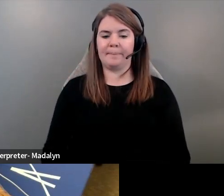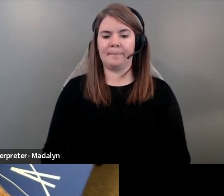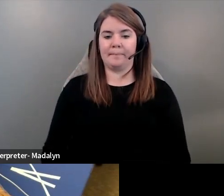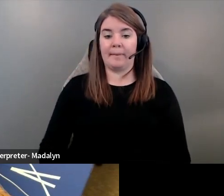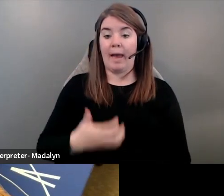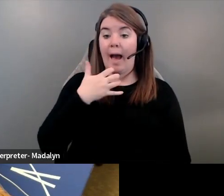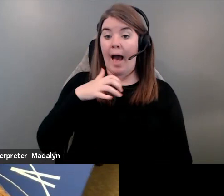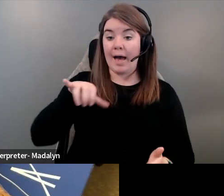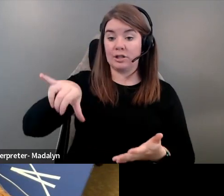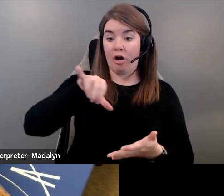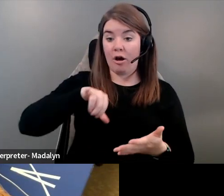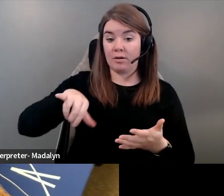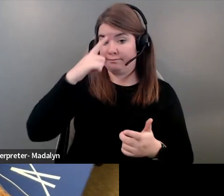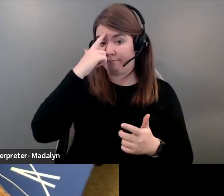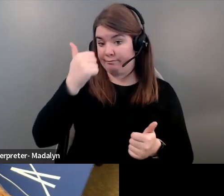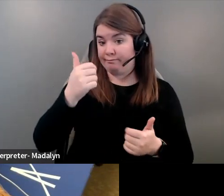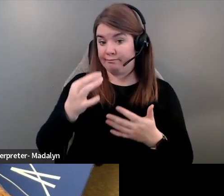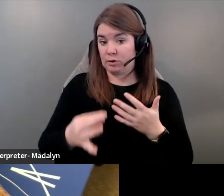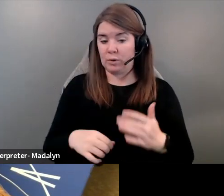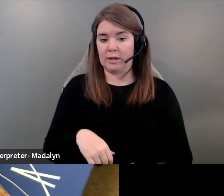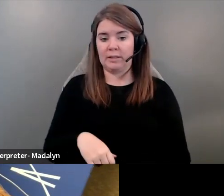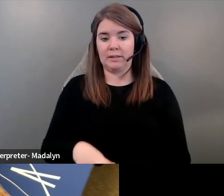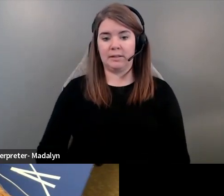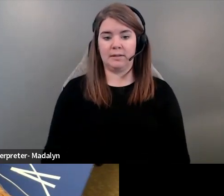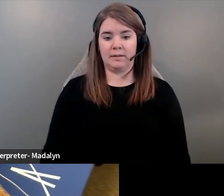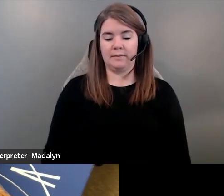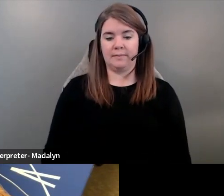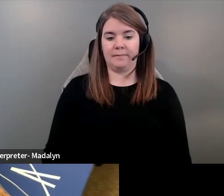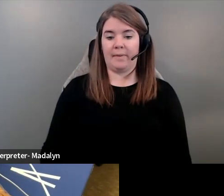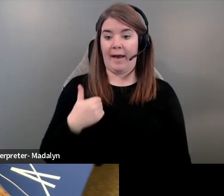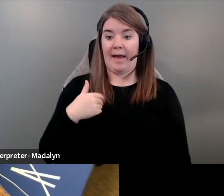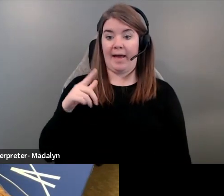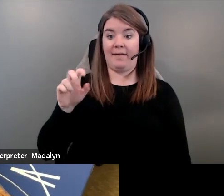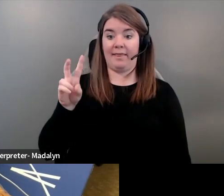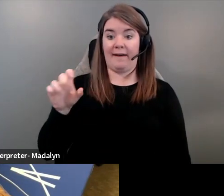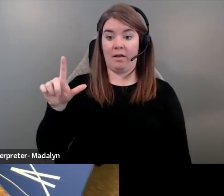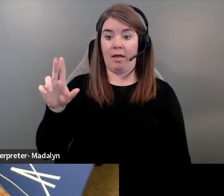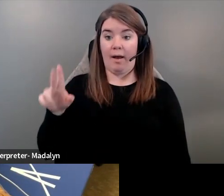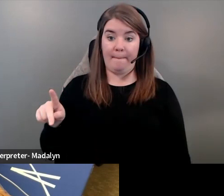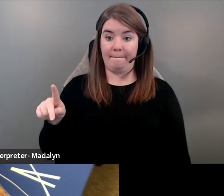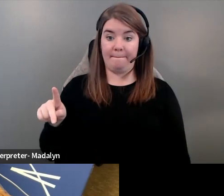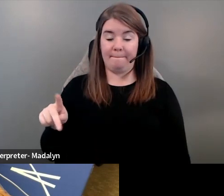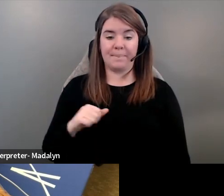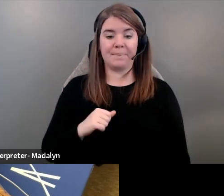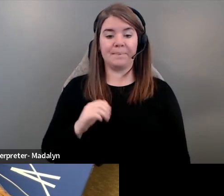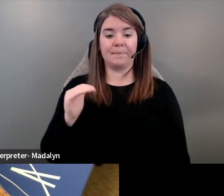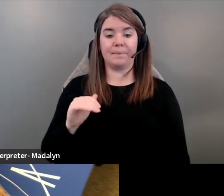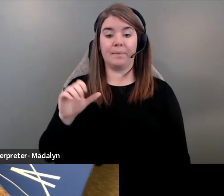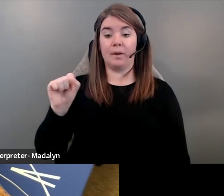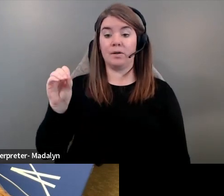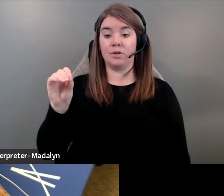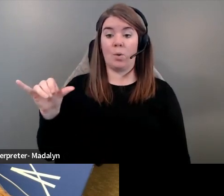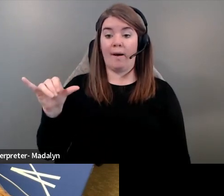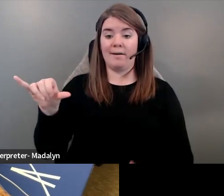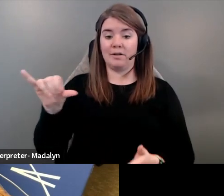your choice, I have Level Up Game Over Garlic hot sauce, that's my favorite. Soy sauce, and I